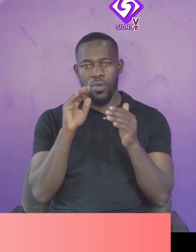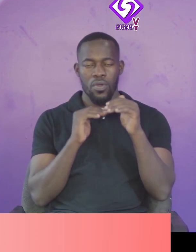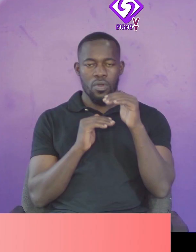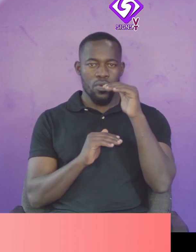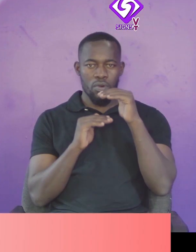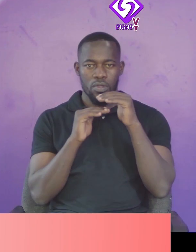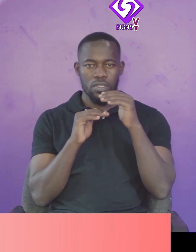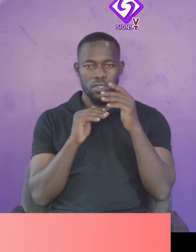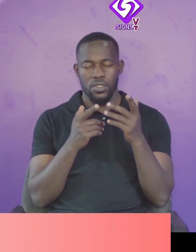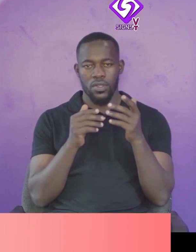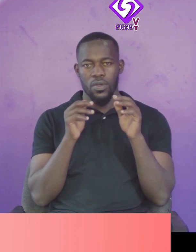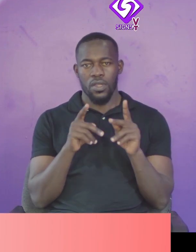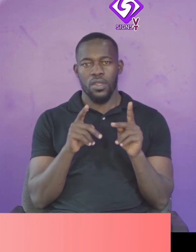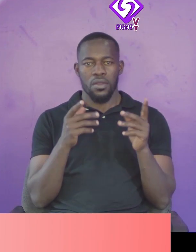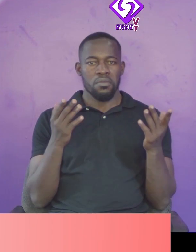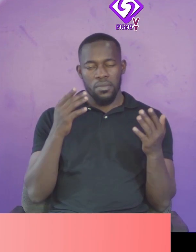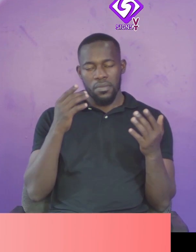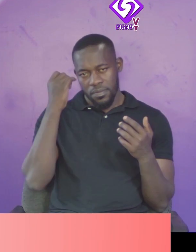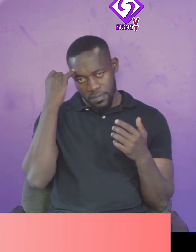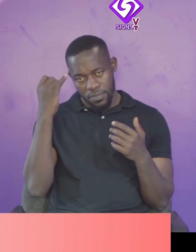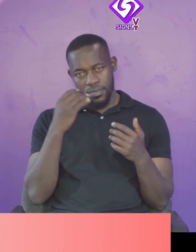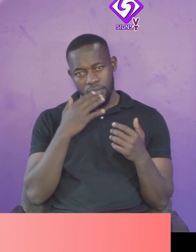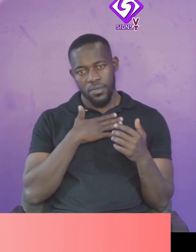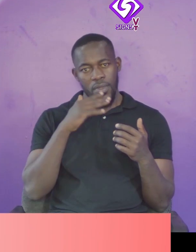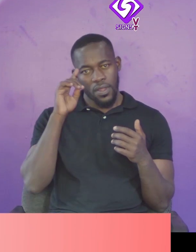that is my only motivation that I'm looking,